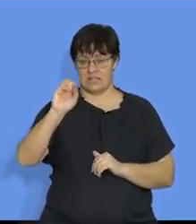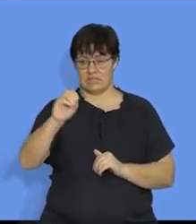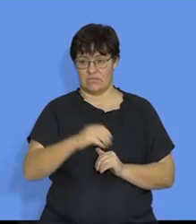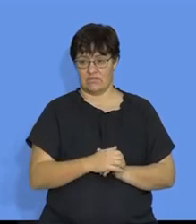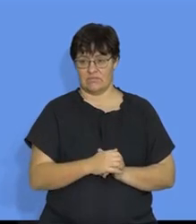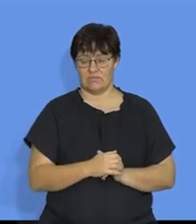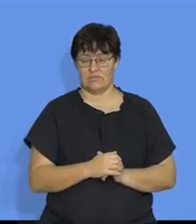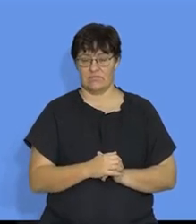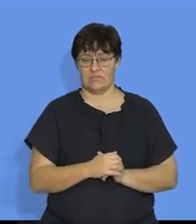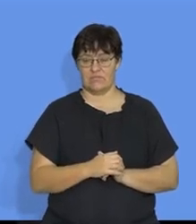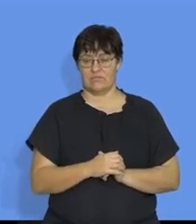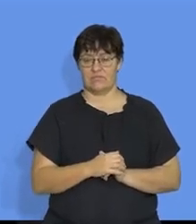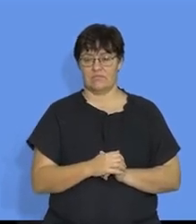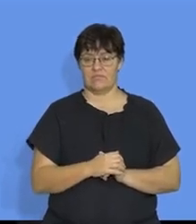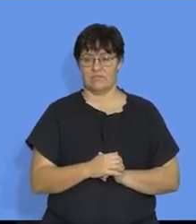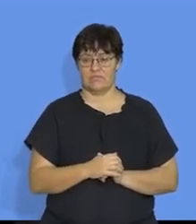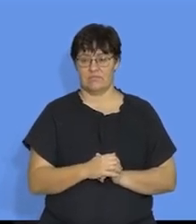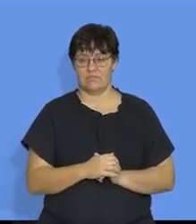479,890.